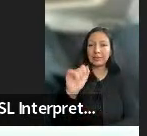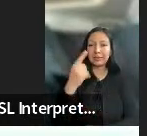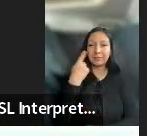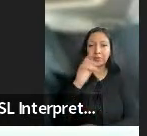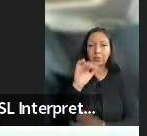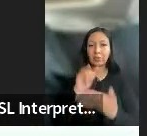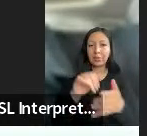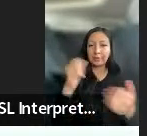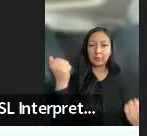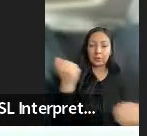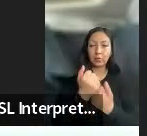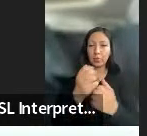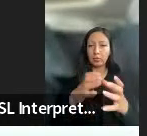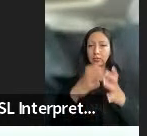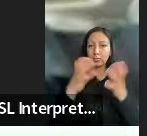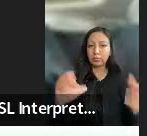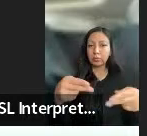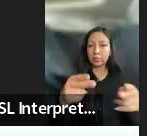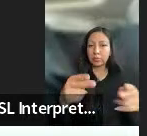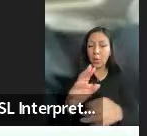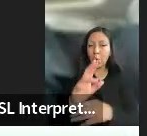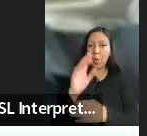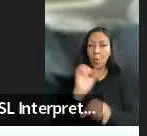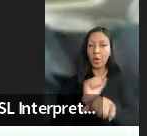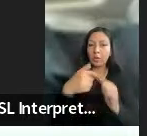urgent work that we face ahead of us.